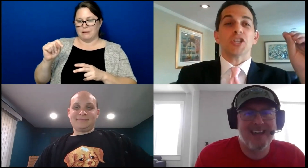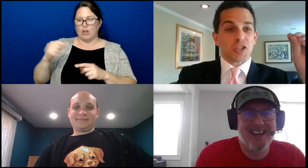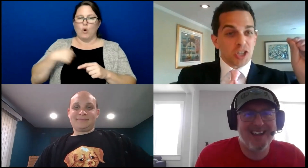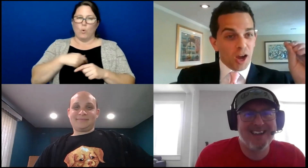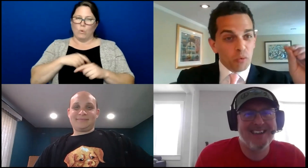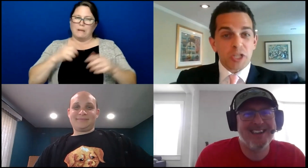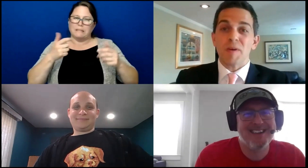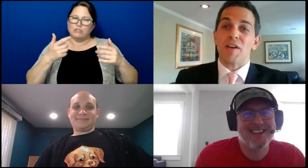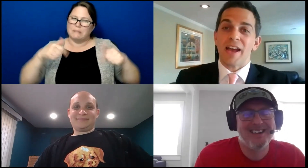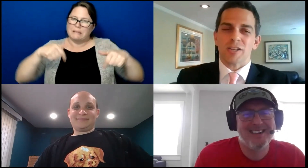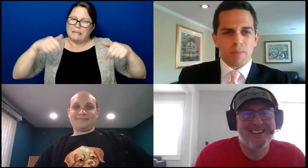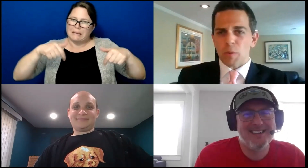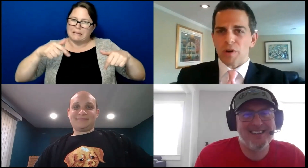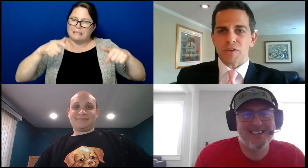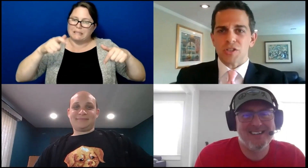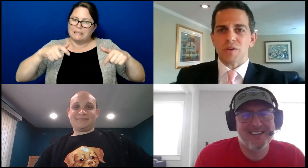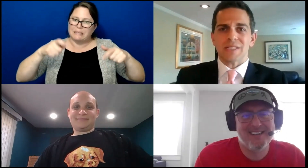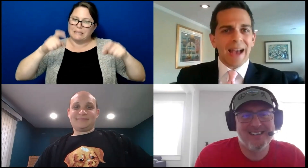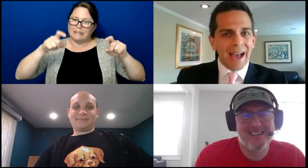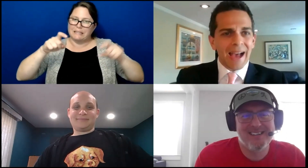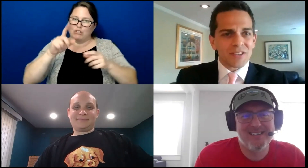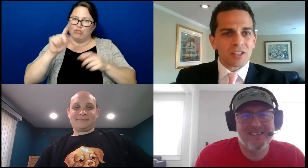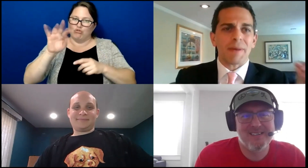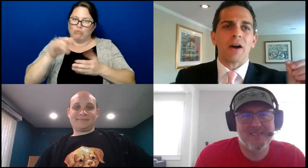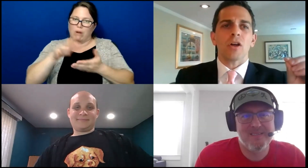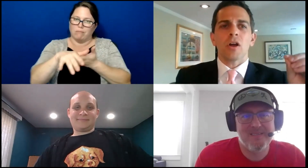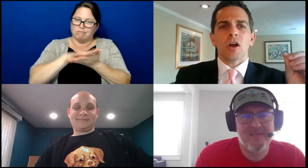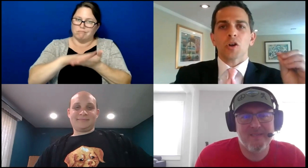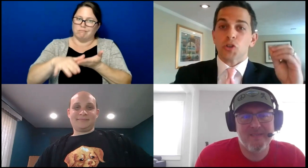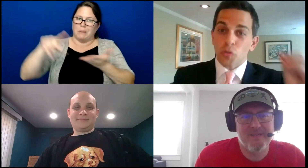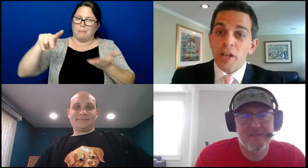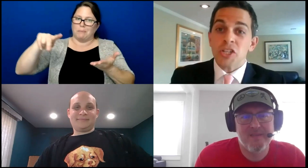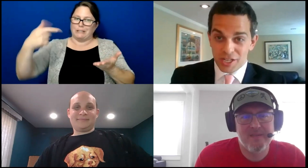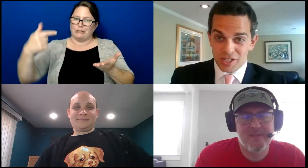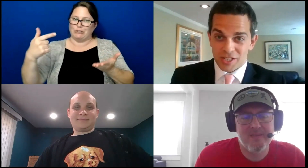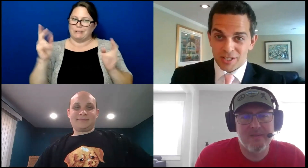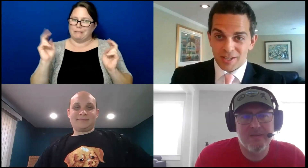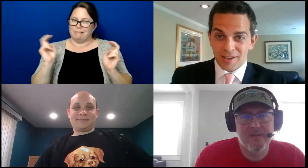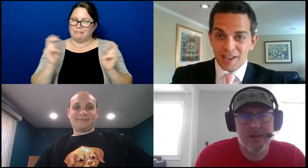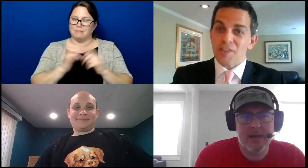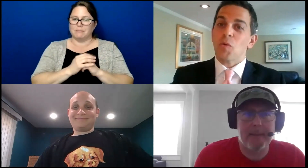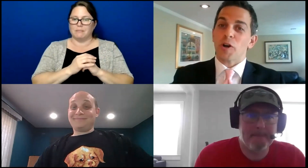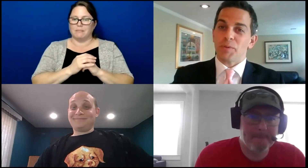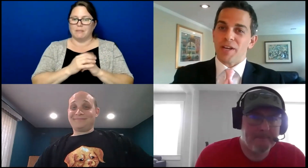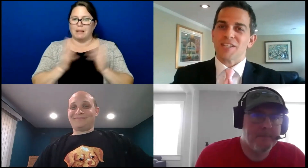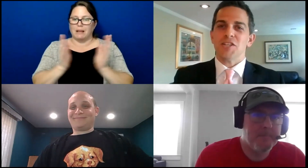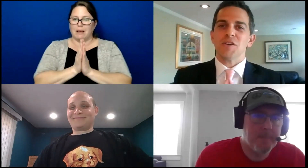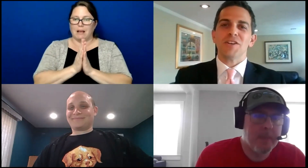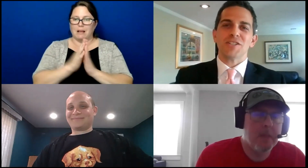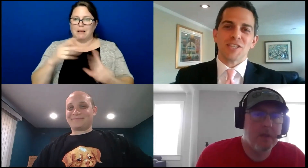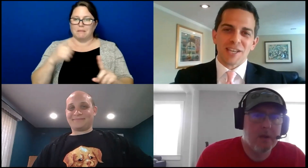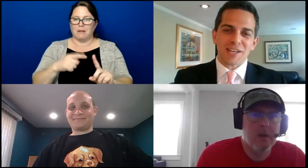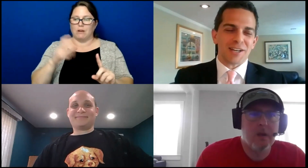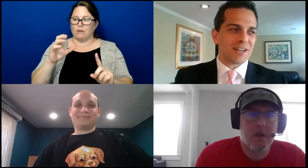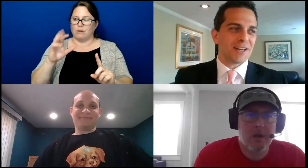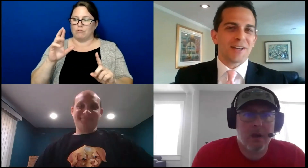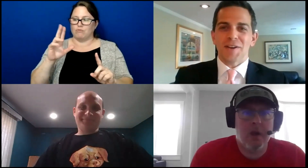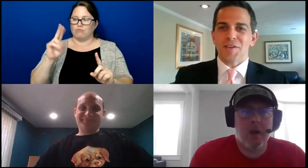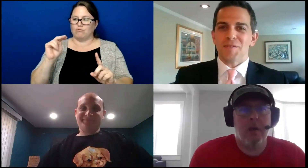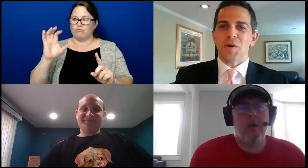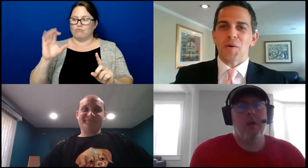but Rich Matthias, or maybe one of his students, asked about crunches in the workplace. Can you give us